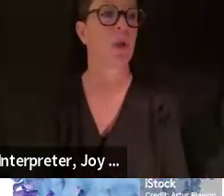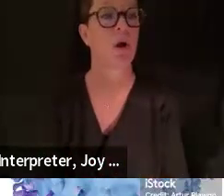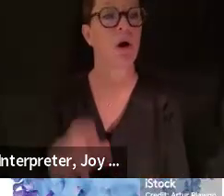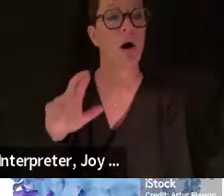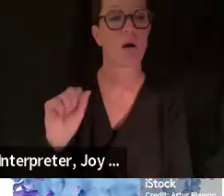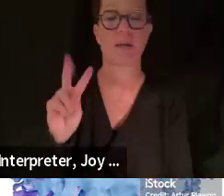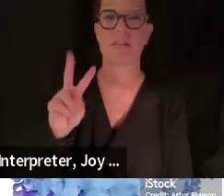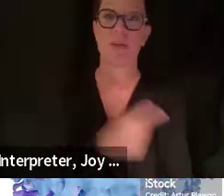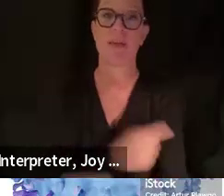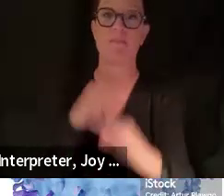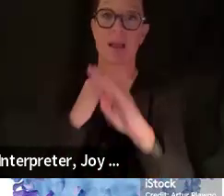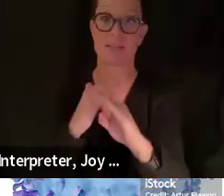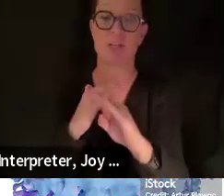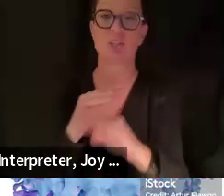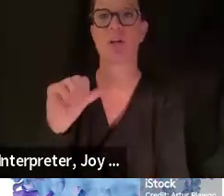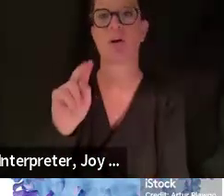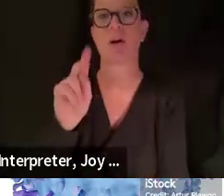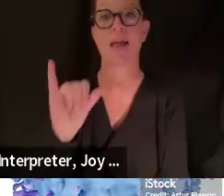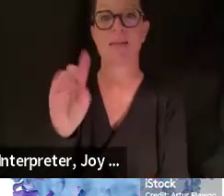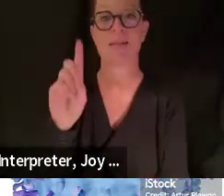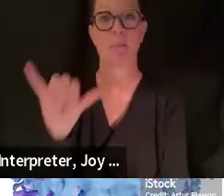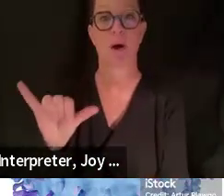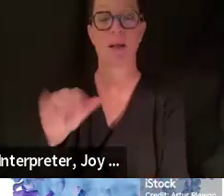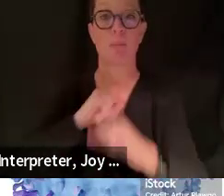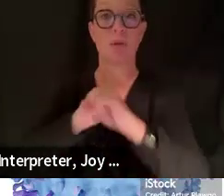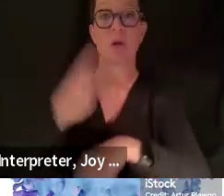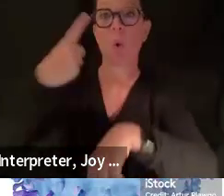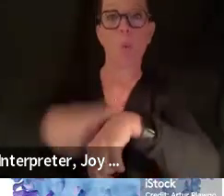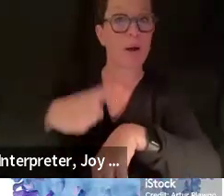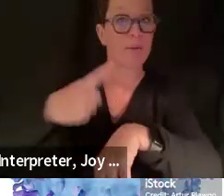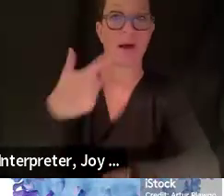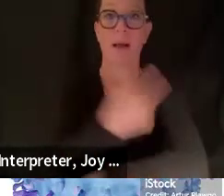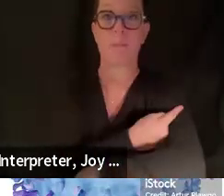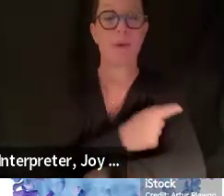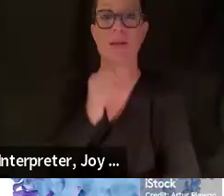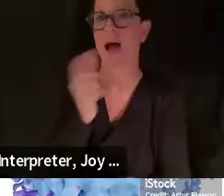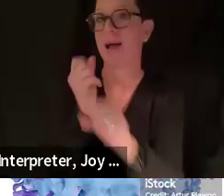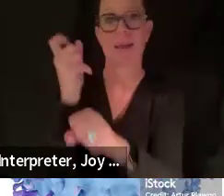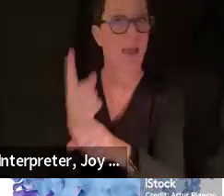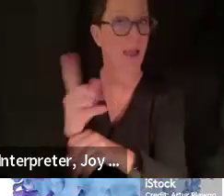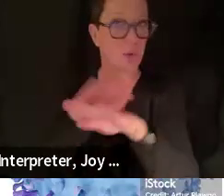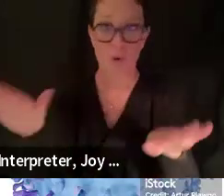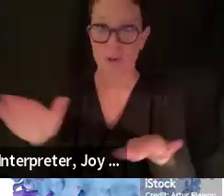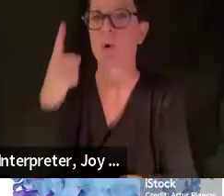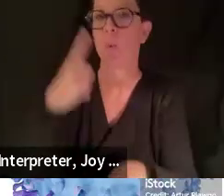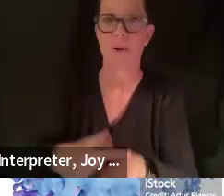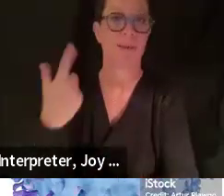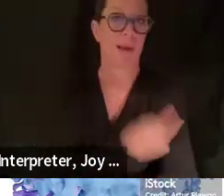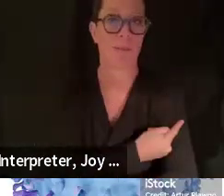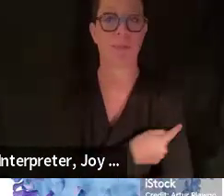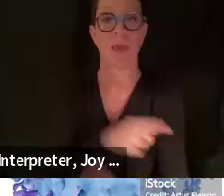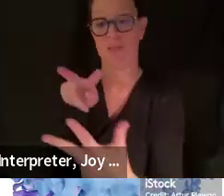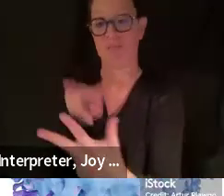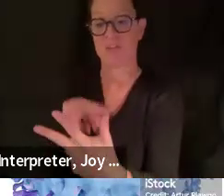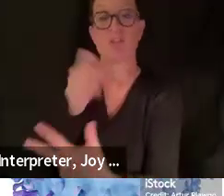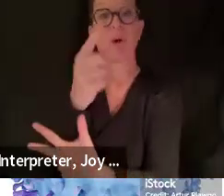RSV vaccination or antibody protection is a one-time deal, not annually like flu